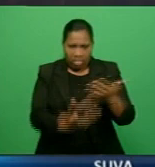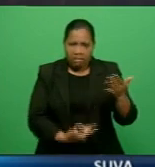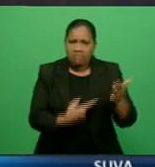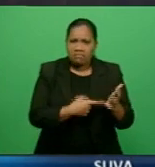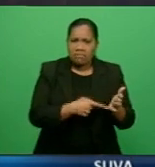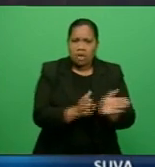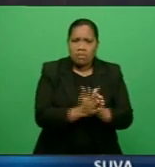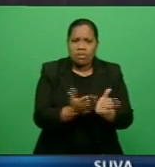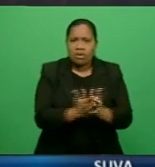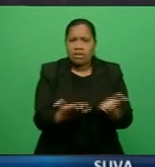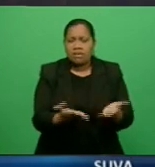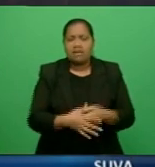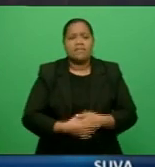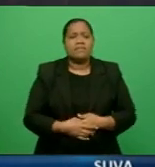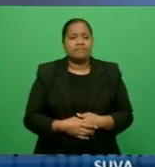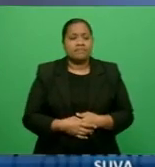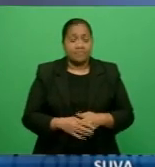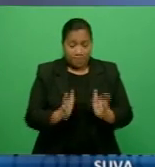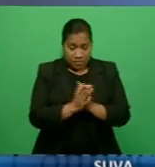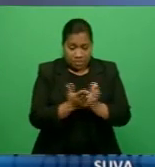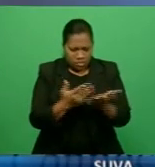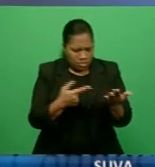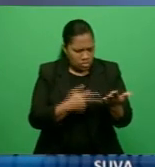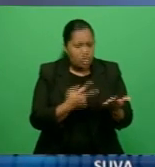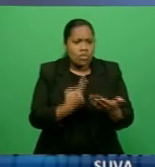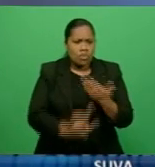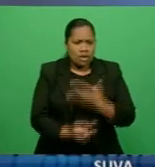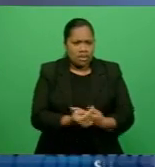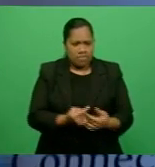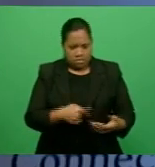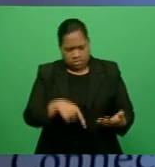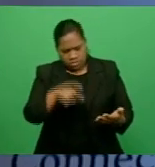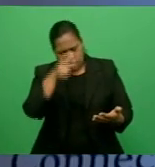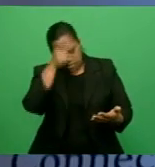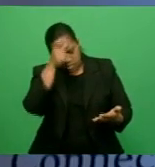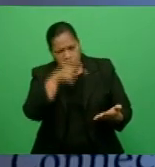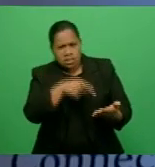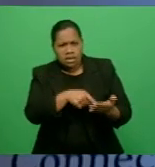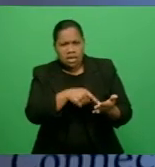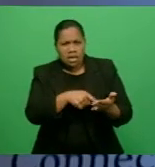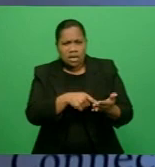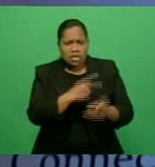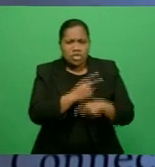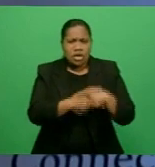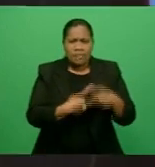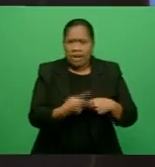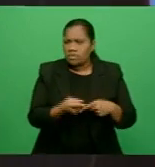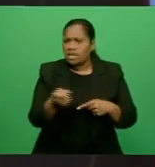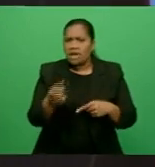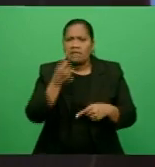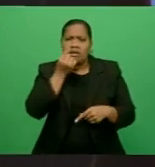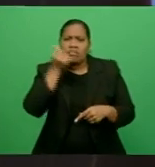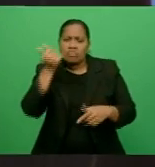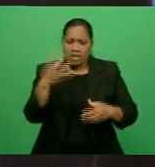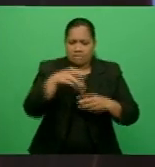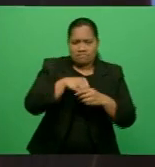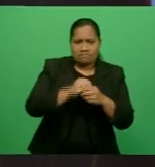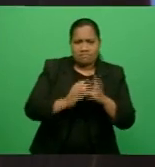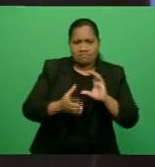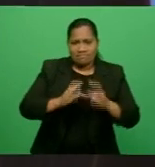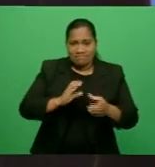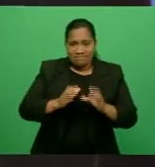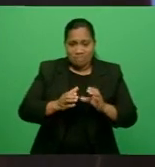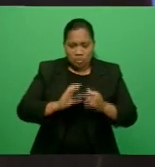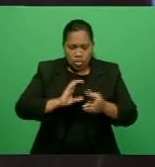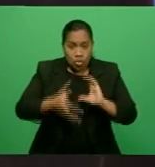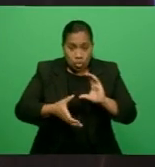Osman Sadiq infers that he was suspicious of Sitiveni Rambuka's involvement in the 2000 coup after hearing of activities between